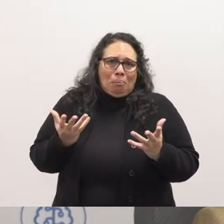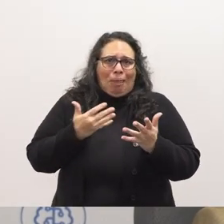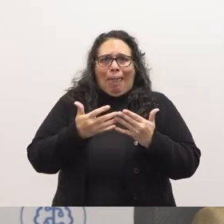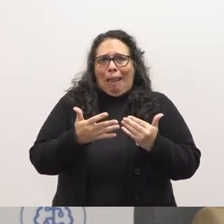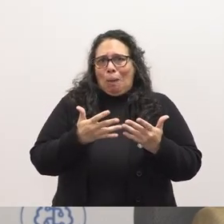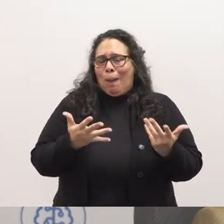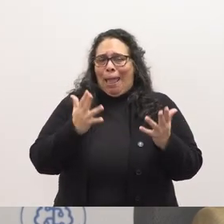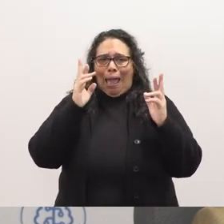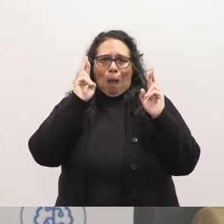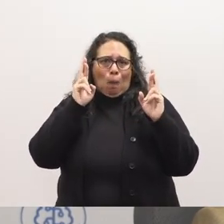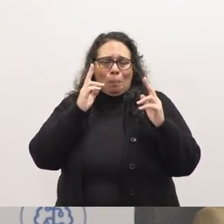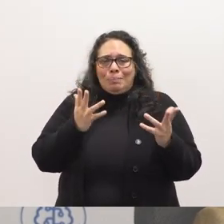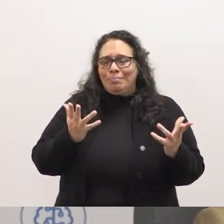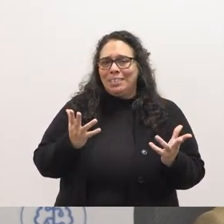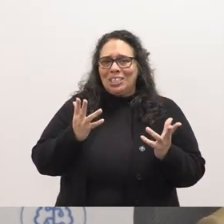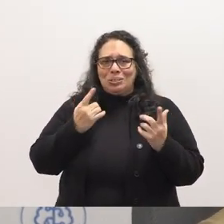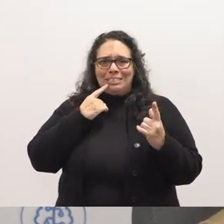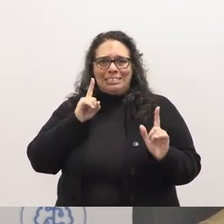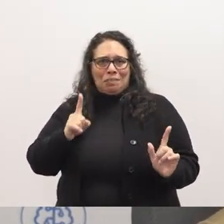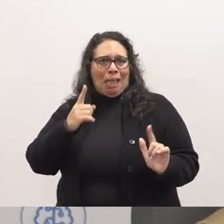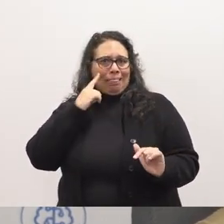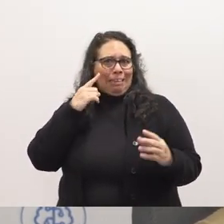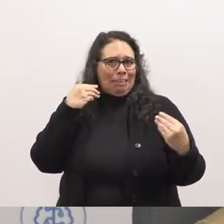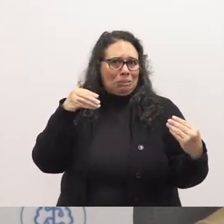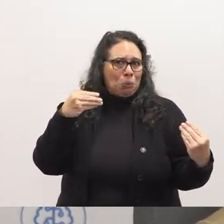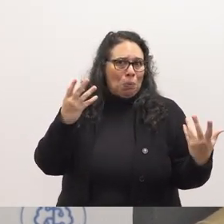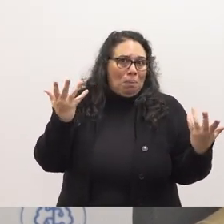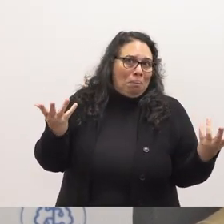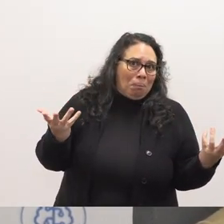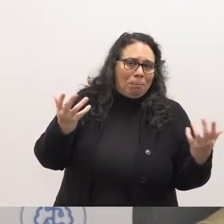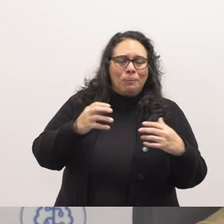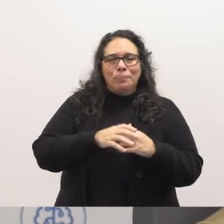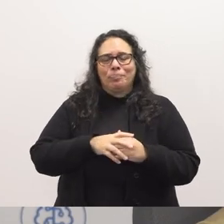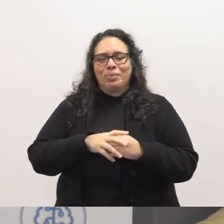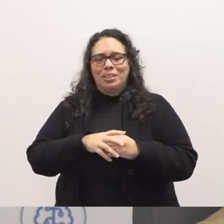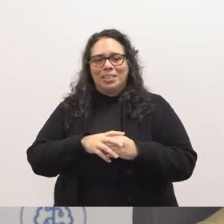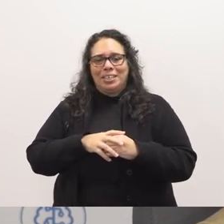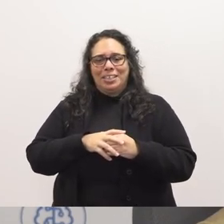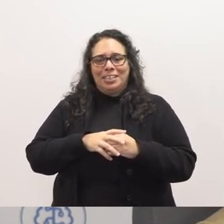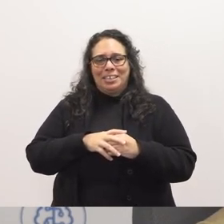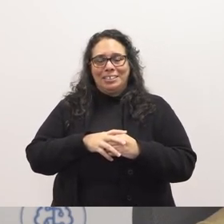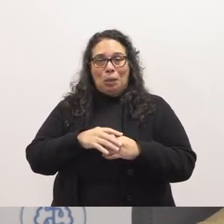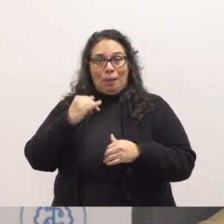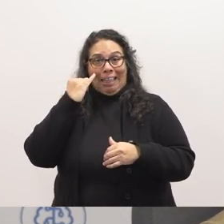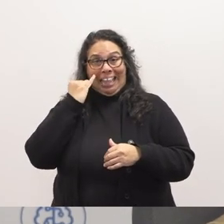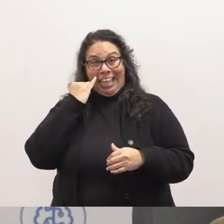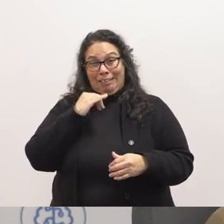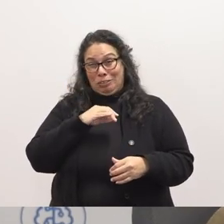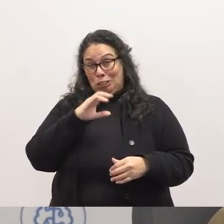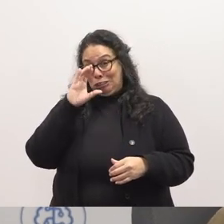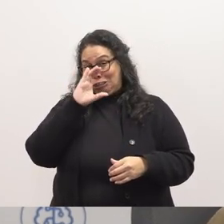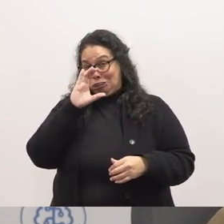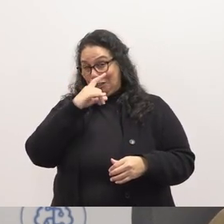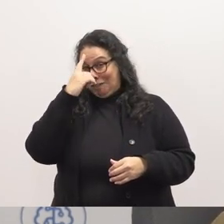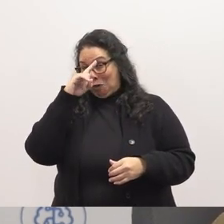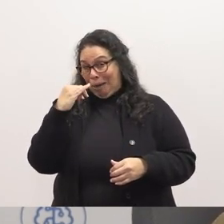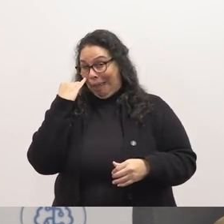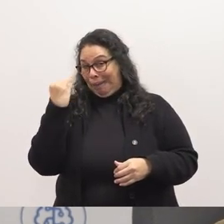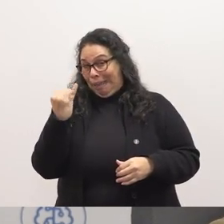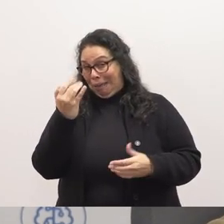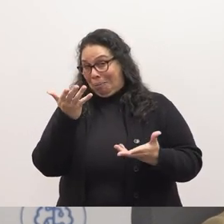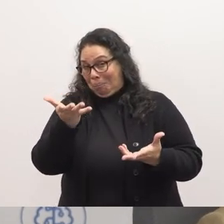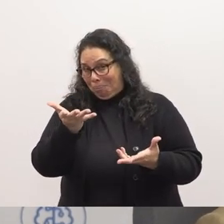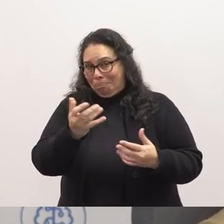There were plenty of people there, so I think they sold some mattresses. So if you're looking for a fundraiser idea, there you go.